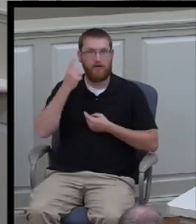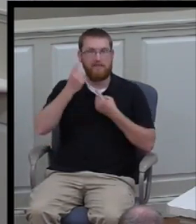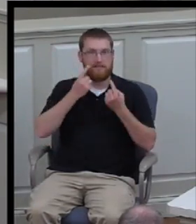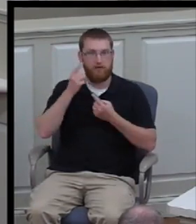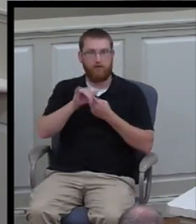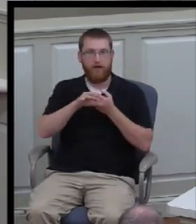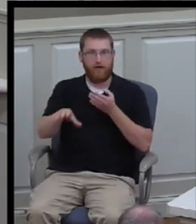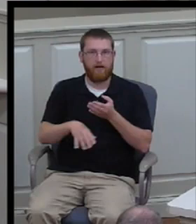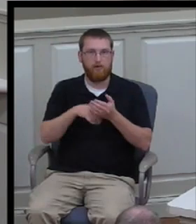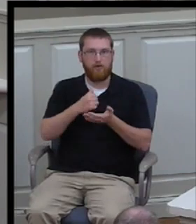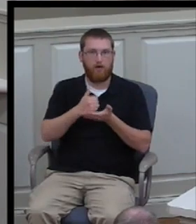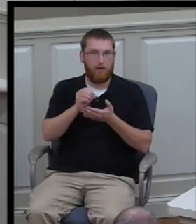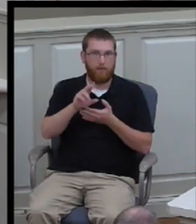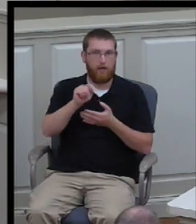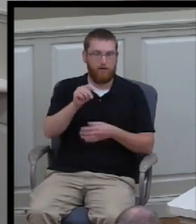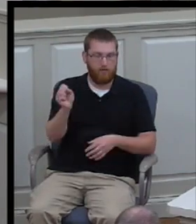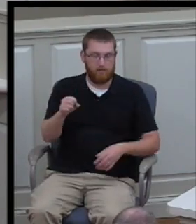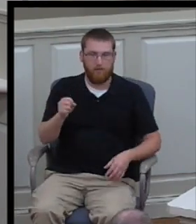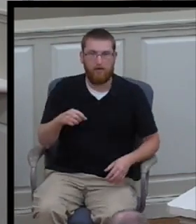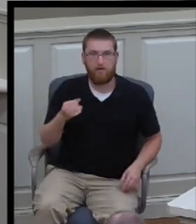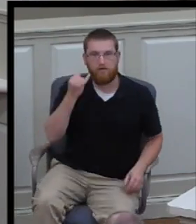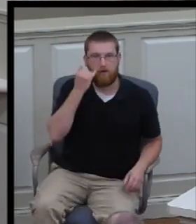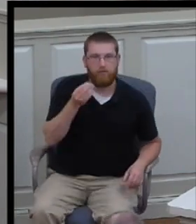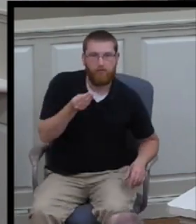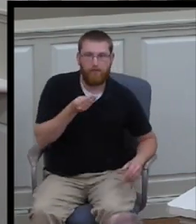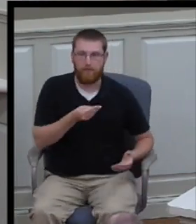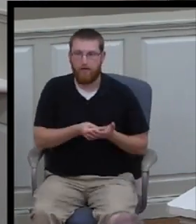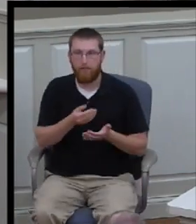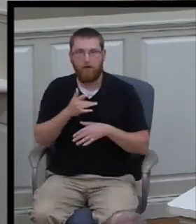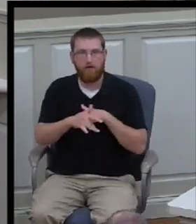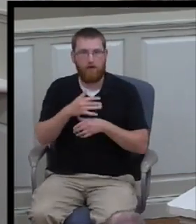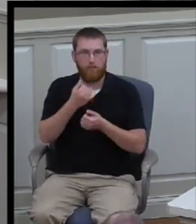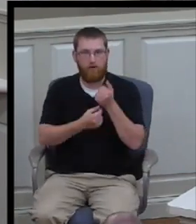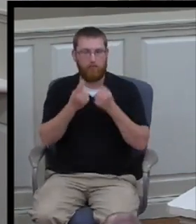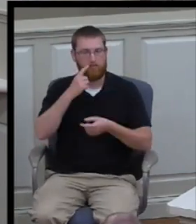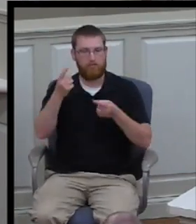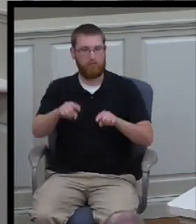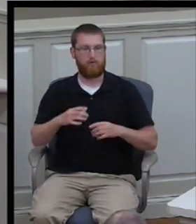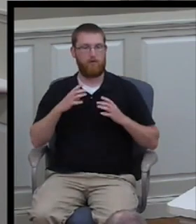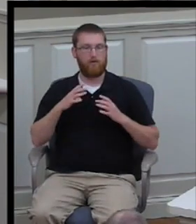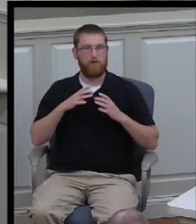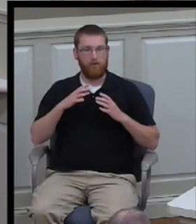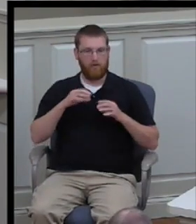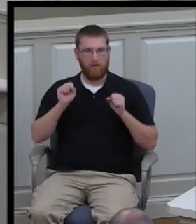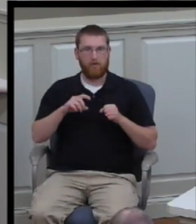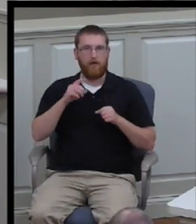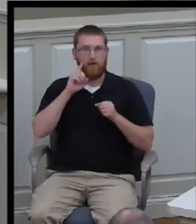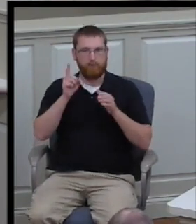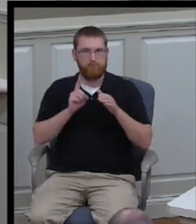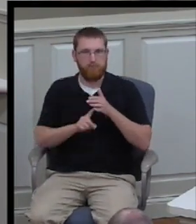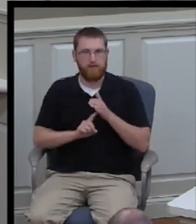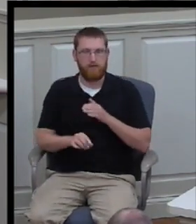addition there to help out and everything. If the money's available and everybody's agreeable to doing that, we can proceed on that.